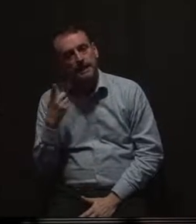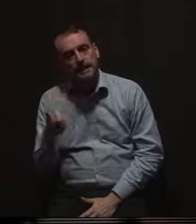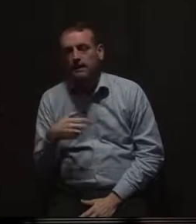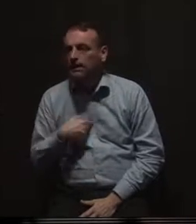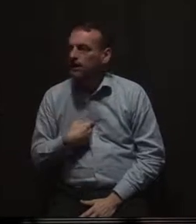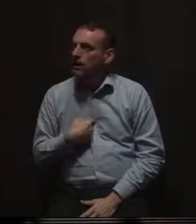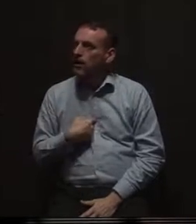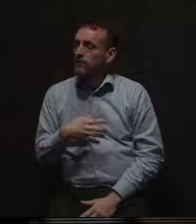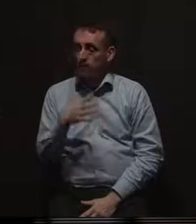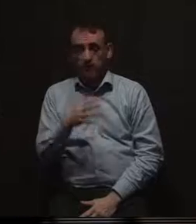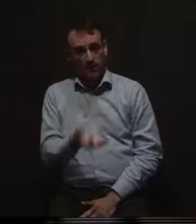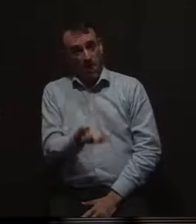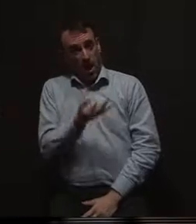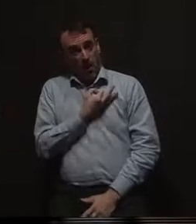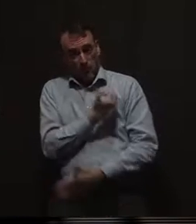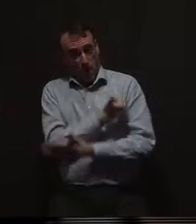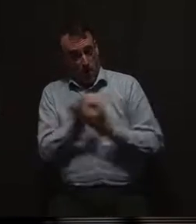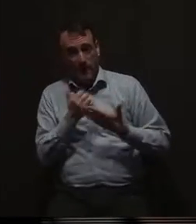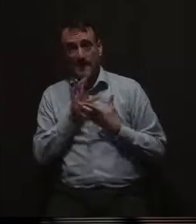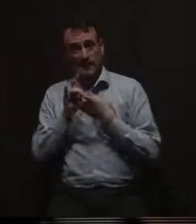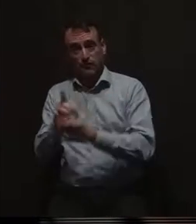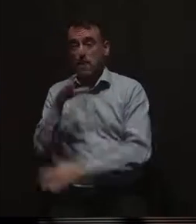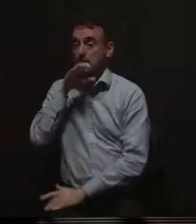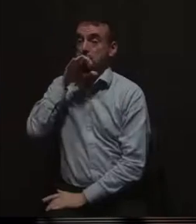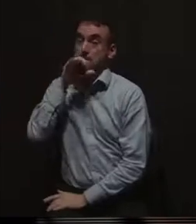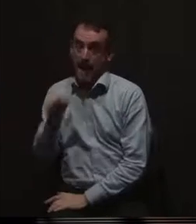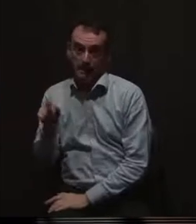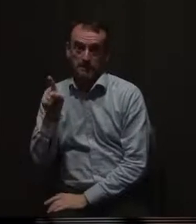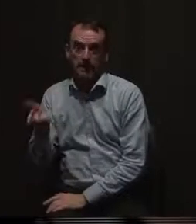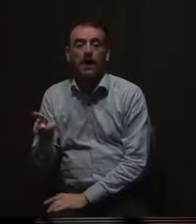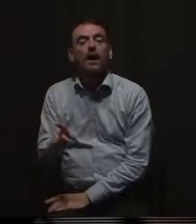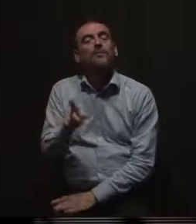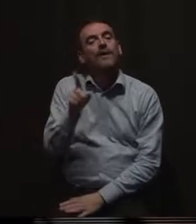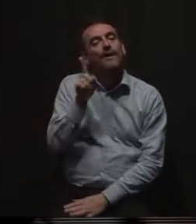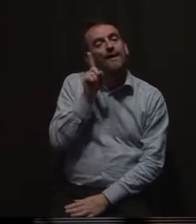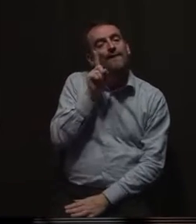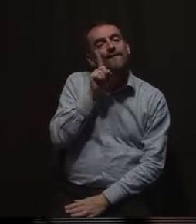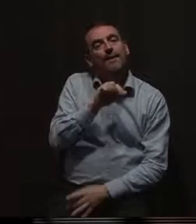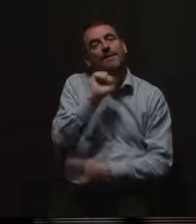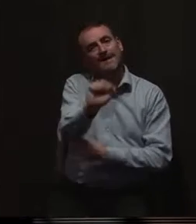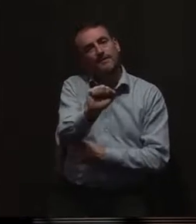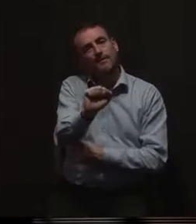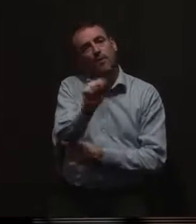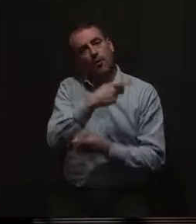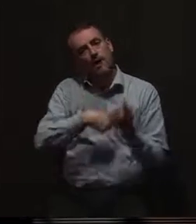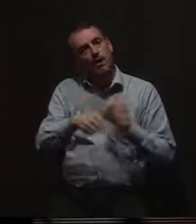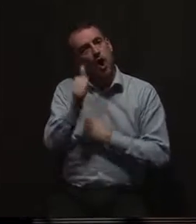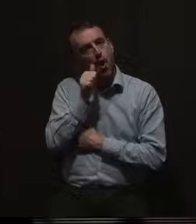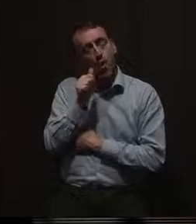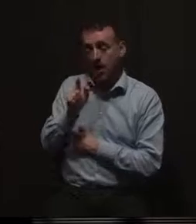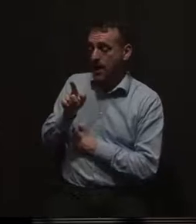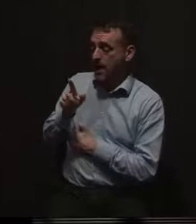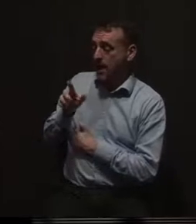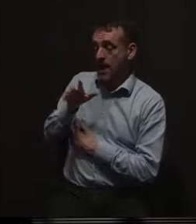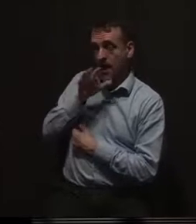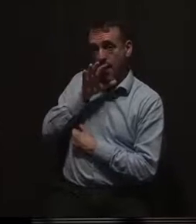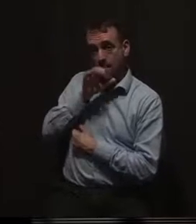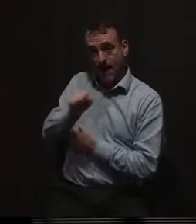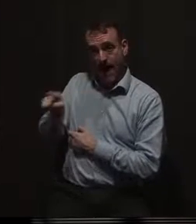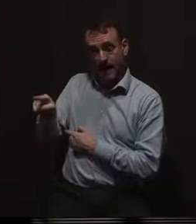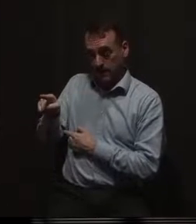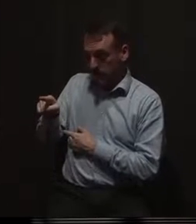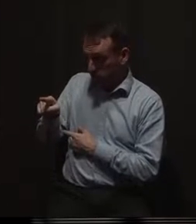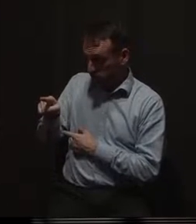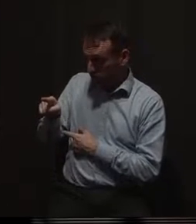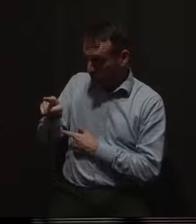asked about men, for example. So, but in feminism, we know that men can only win from feminism as well,